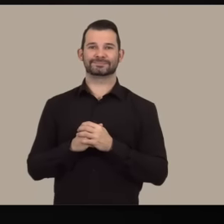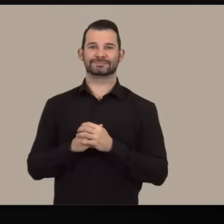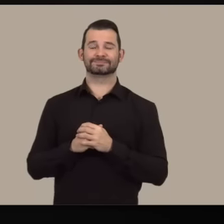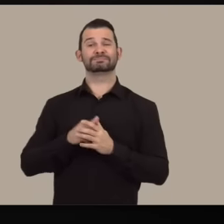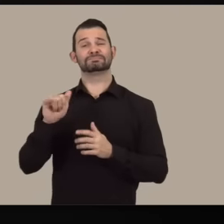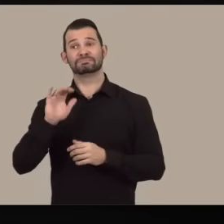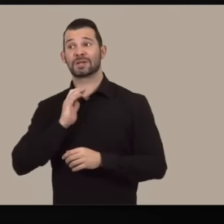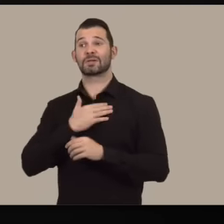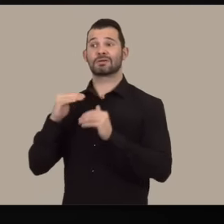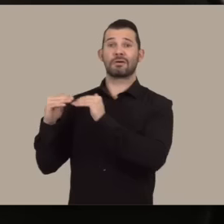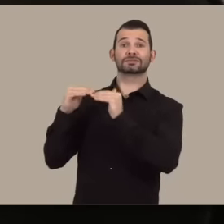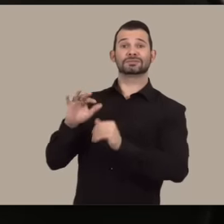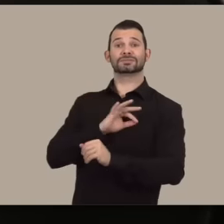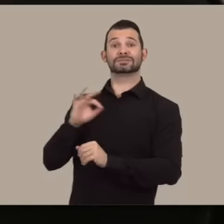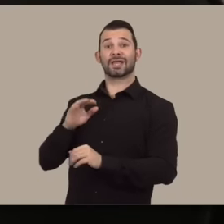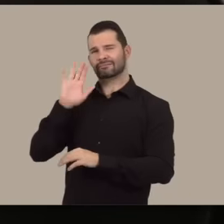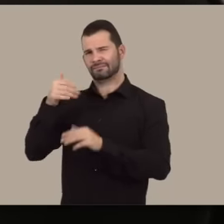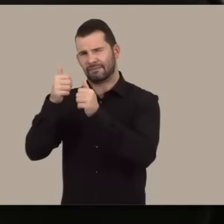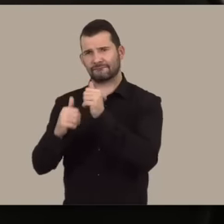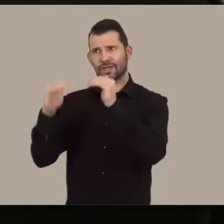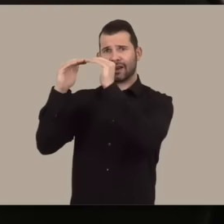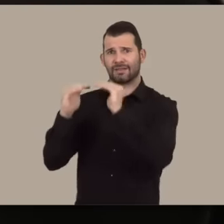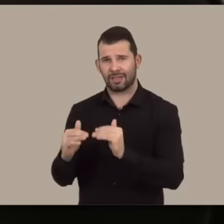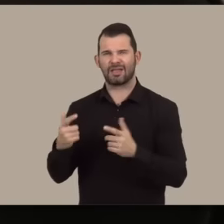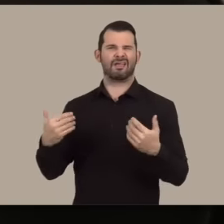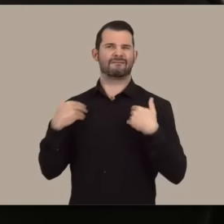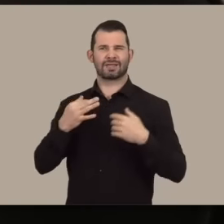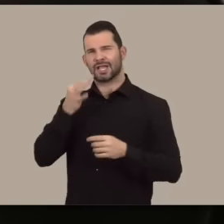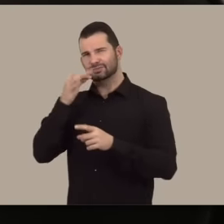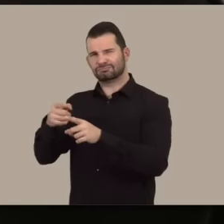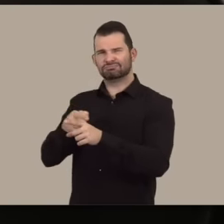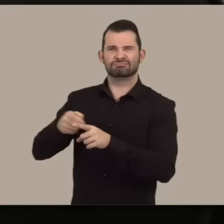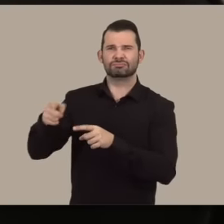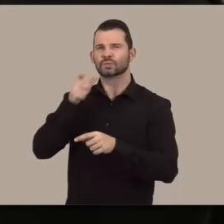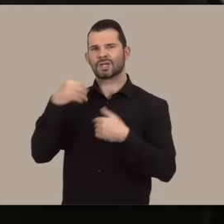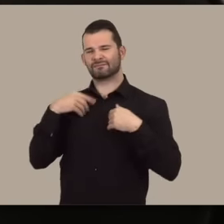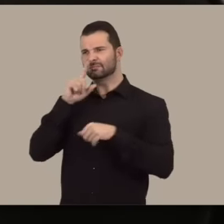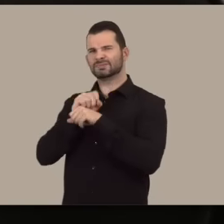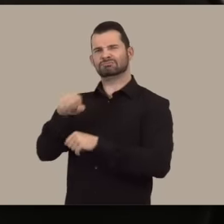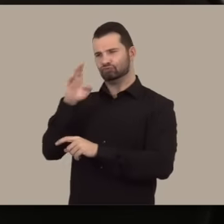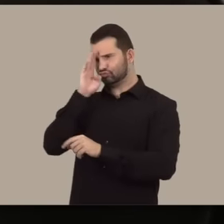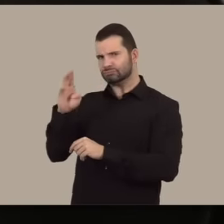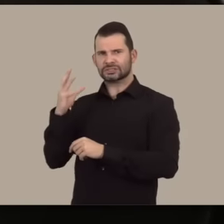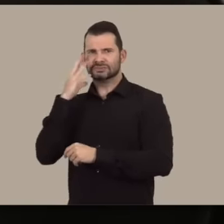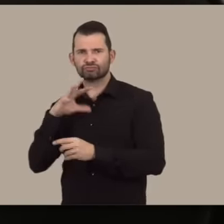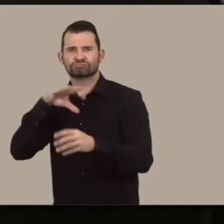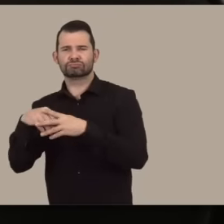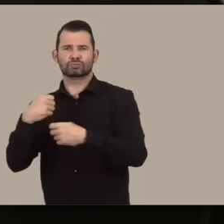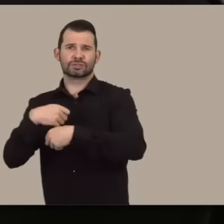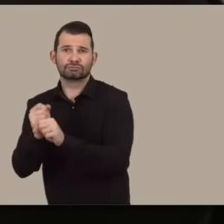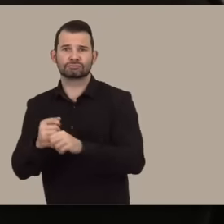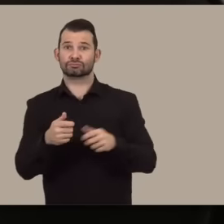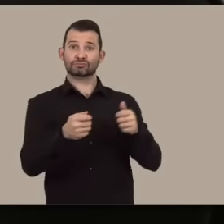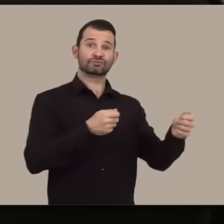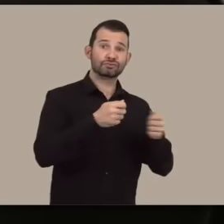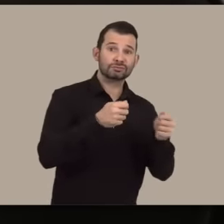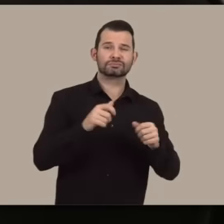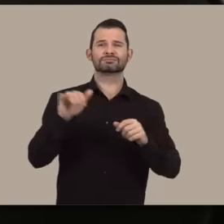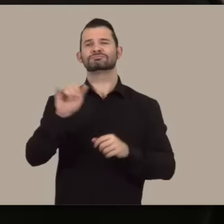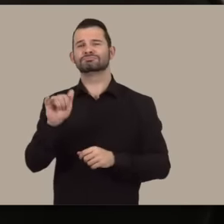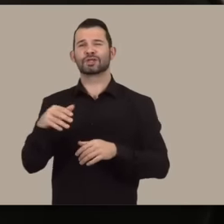marketing. As for our colleagues and staff, at every level, we have experts who have direct experience in